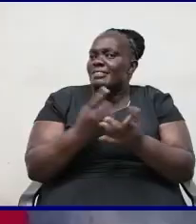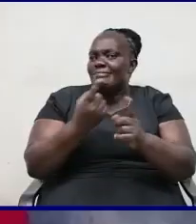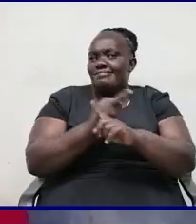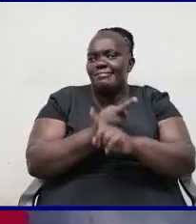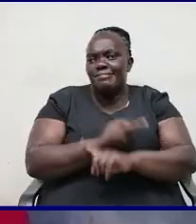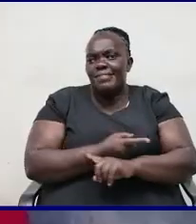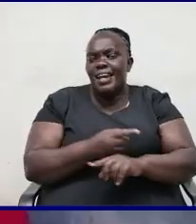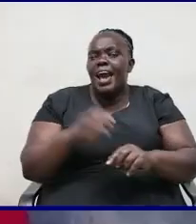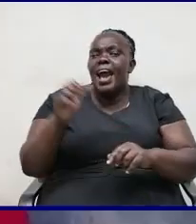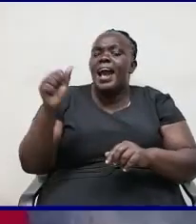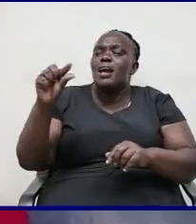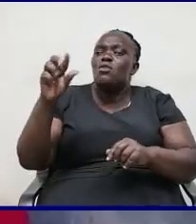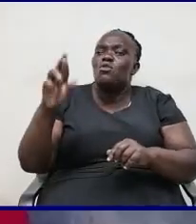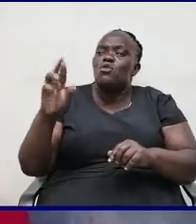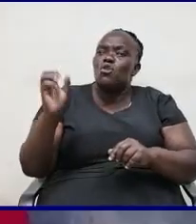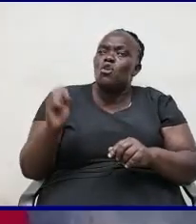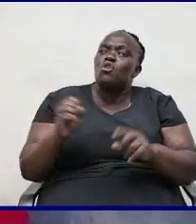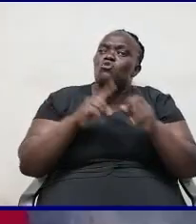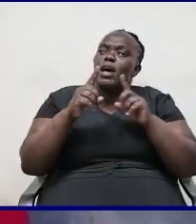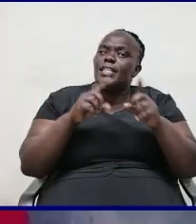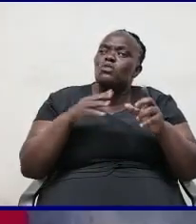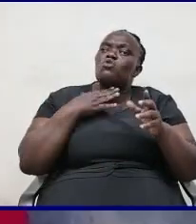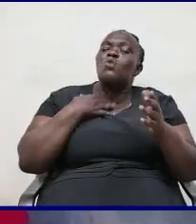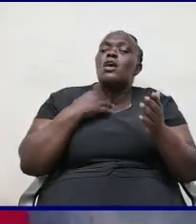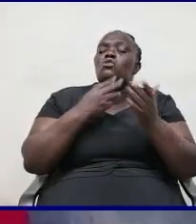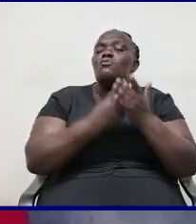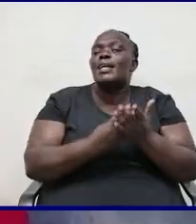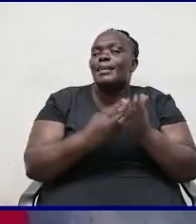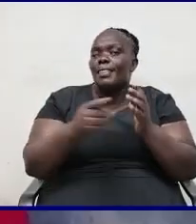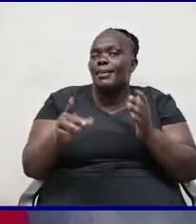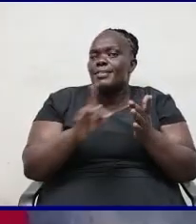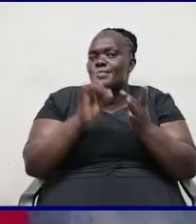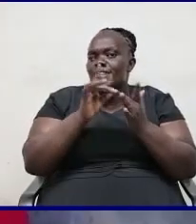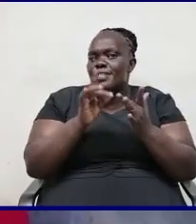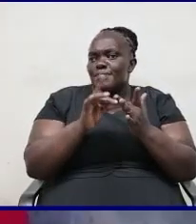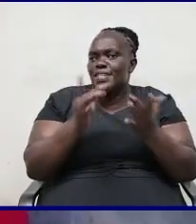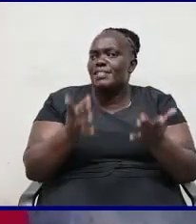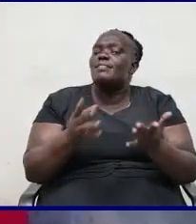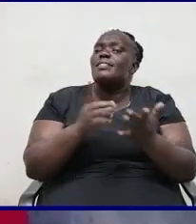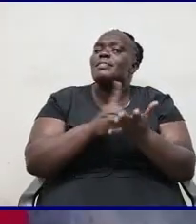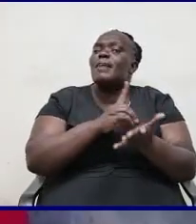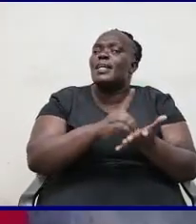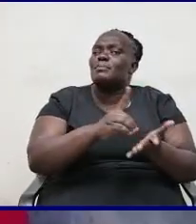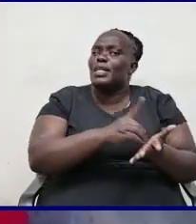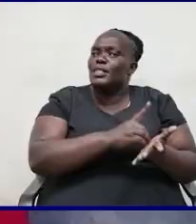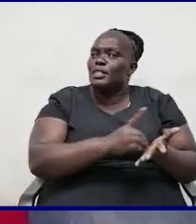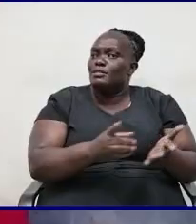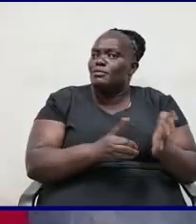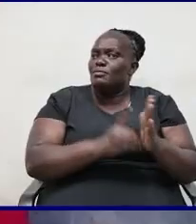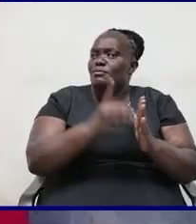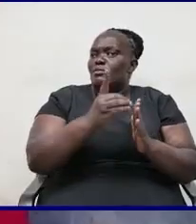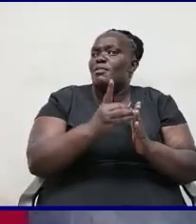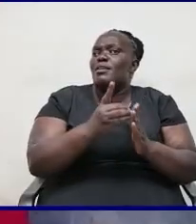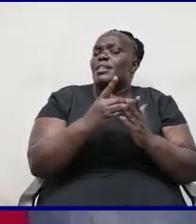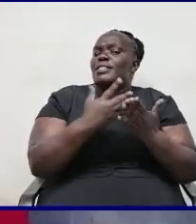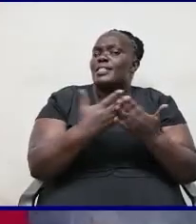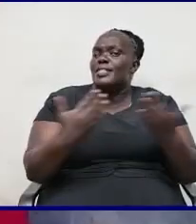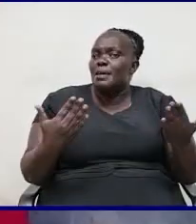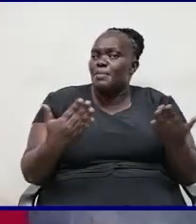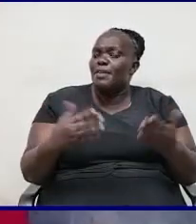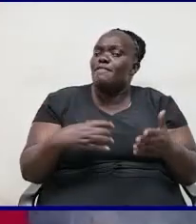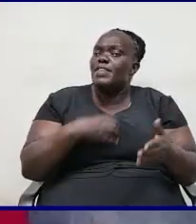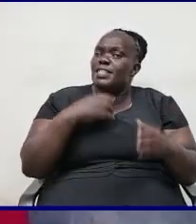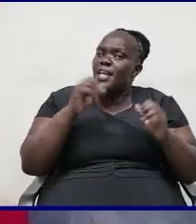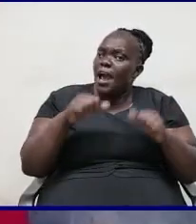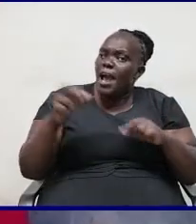under what we call agro-tourism. Well, we want to partner with those relevant departments to develop a product where visitors